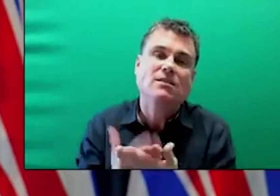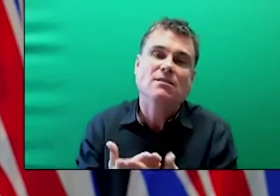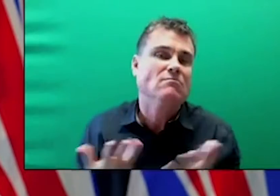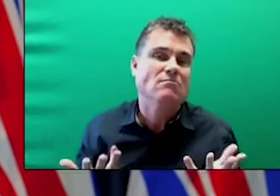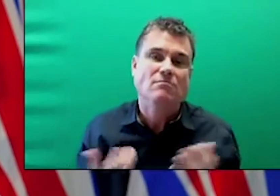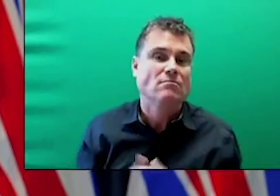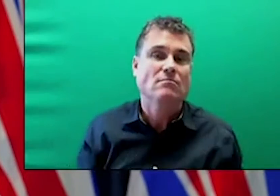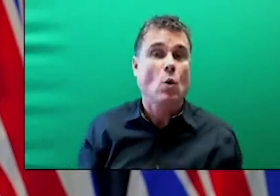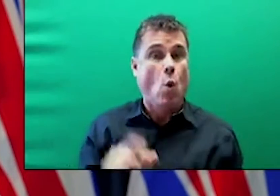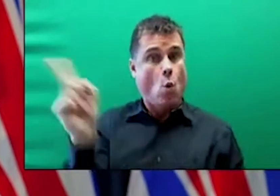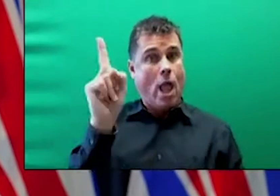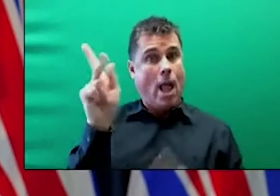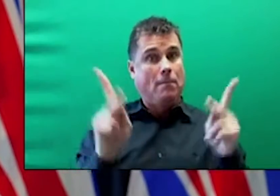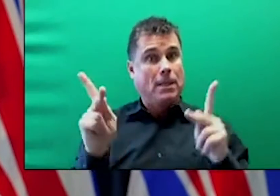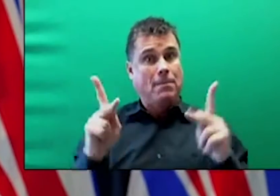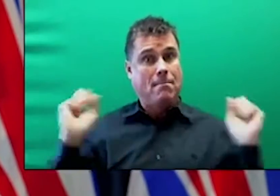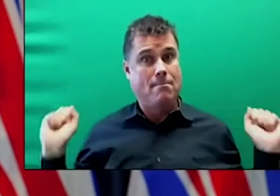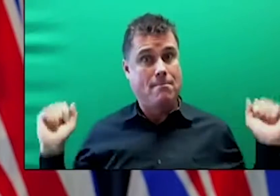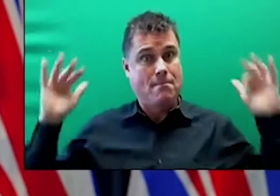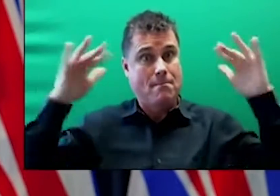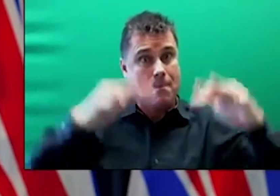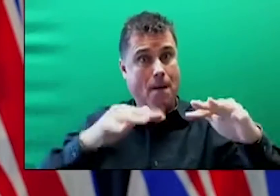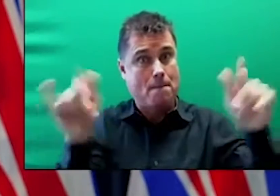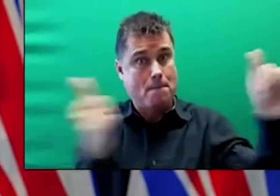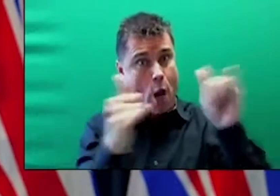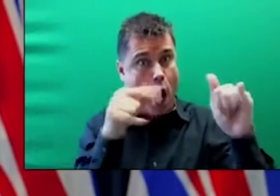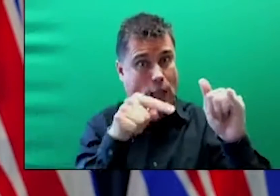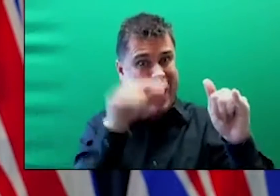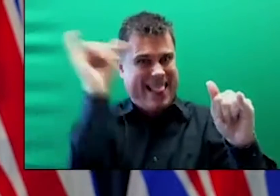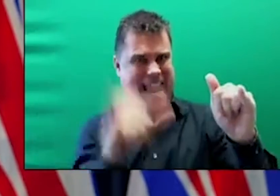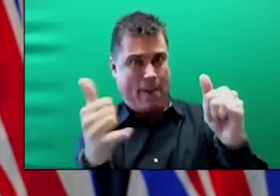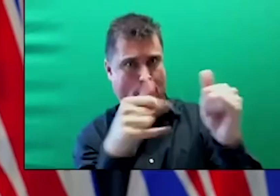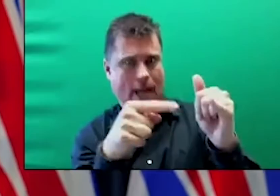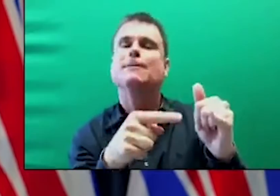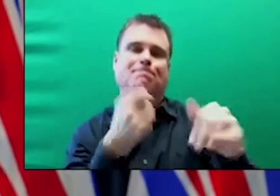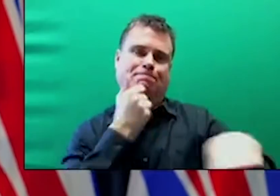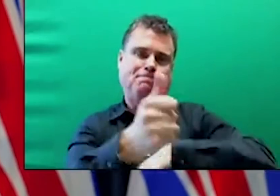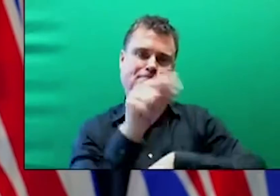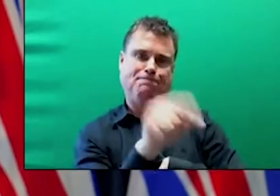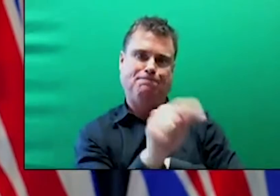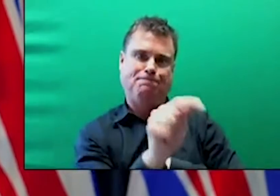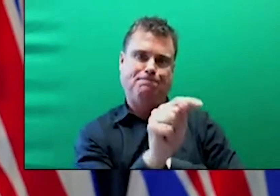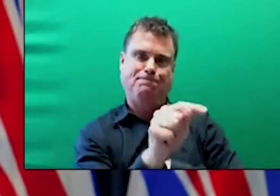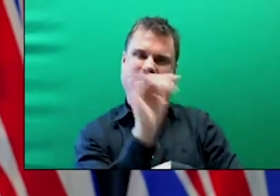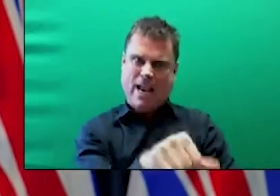I'm just trying to get a sense of whether or not what Manitoba is doing is a reasonable